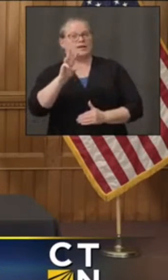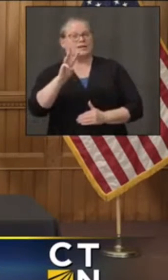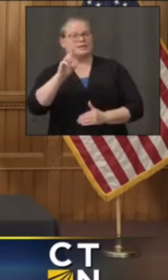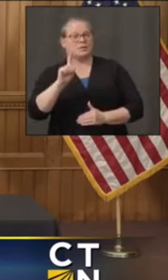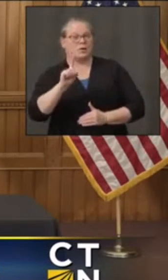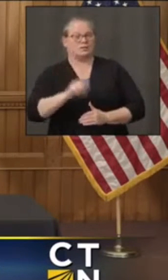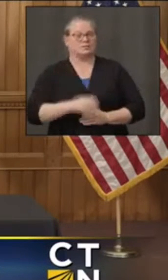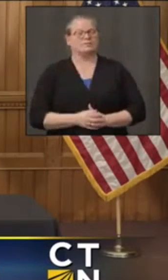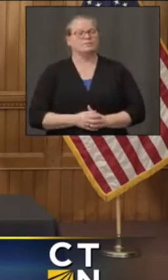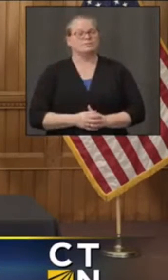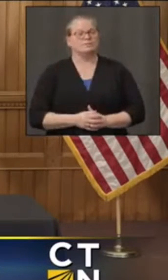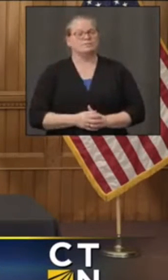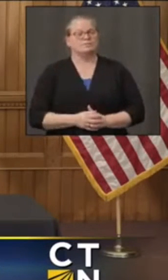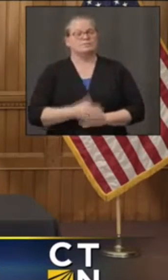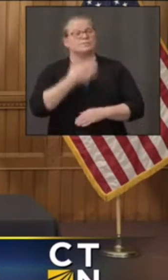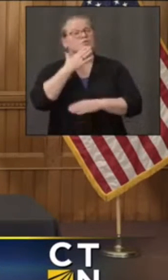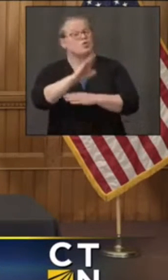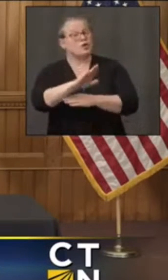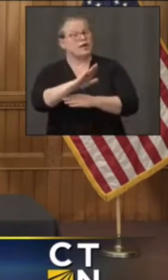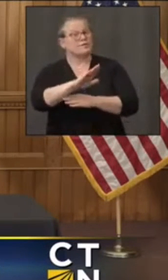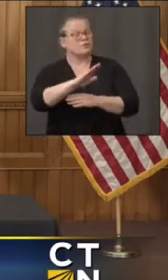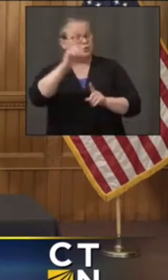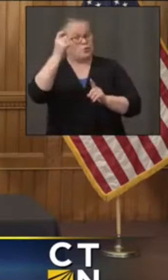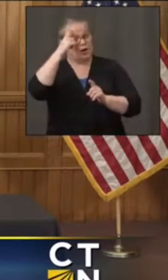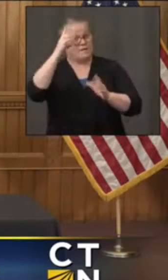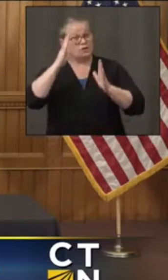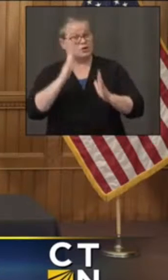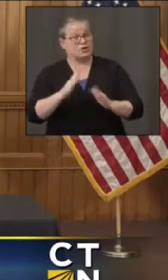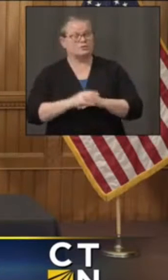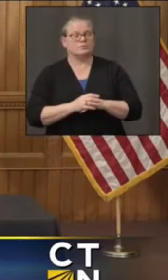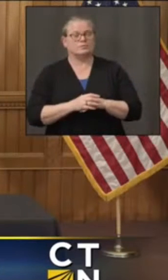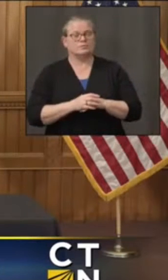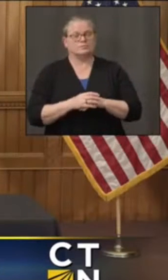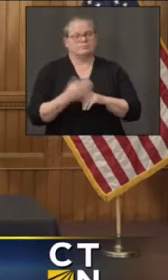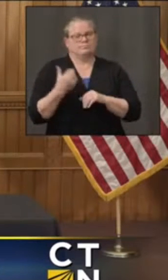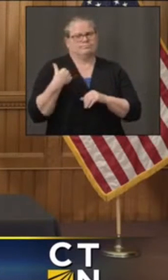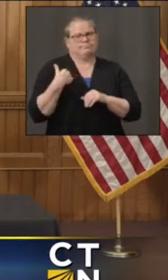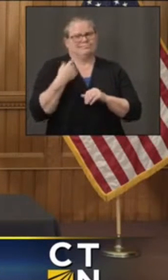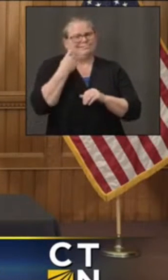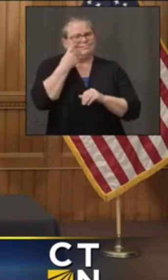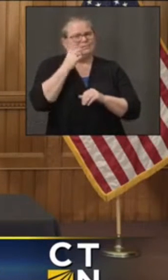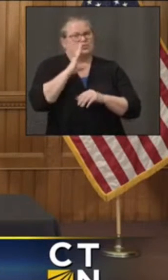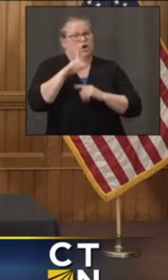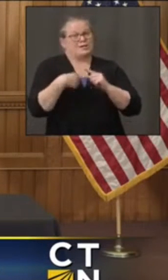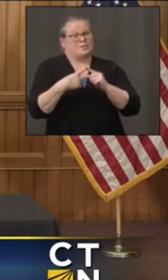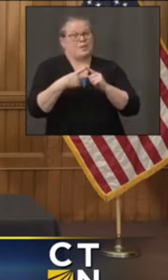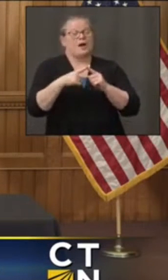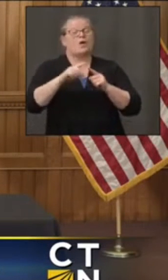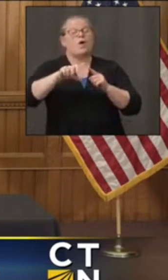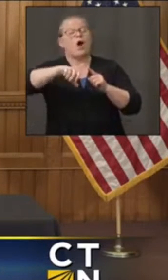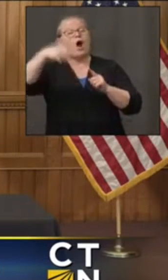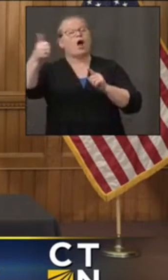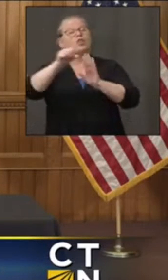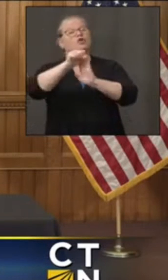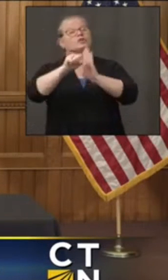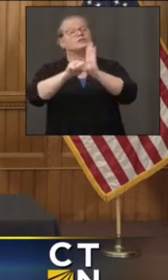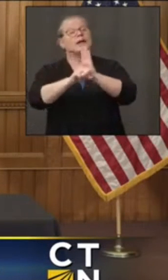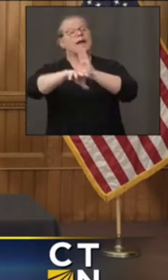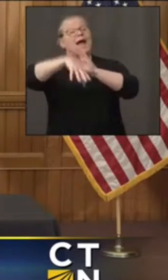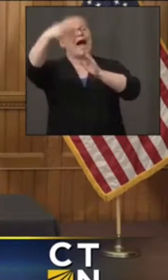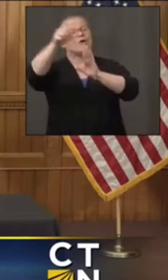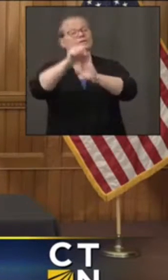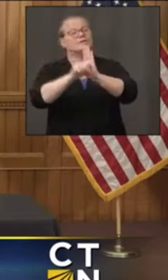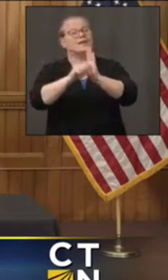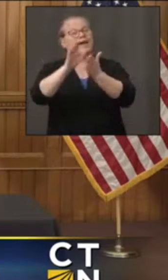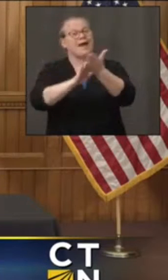Good afternoon, Governor. You touched a minute ago on college kids coming home from out-of-state colleges, and they're coming from Florida and